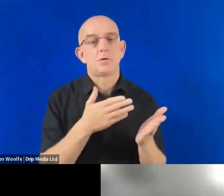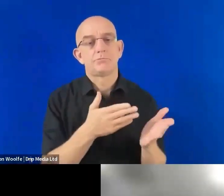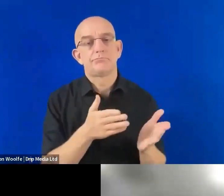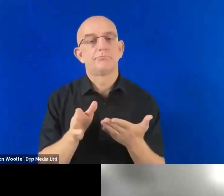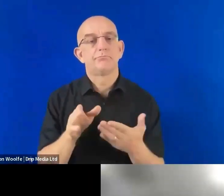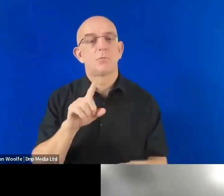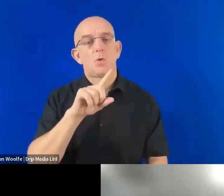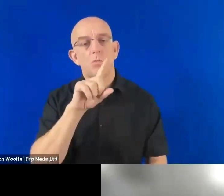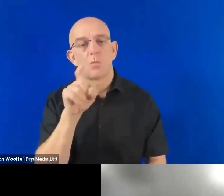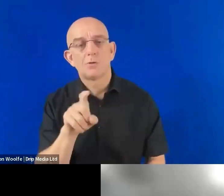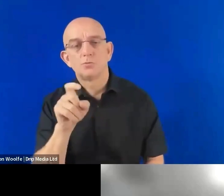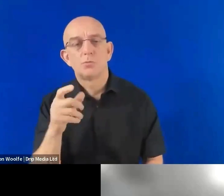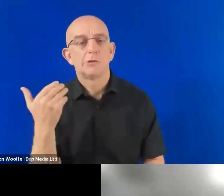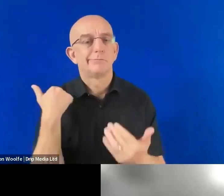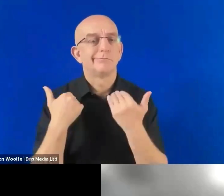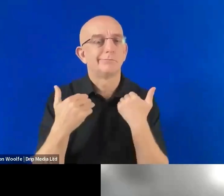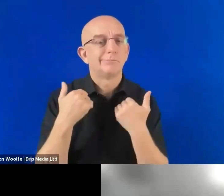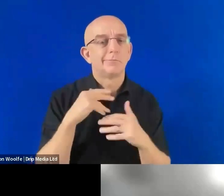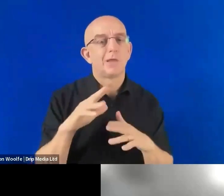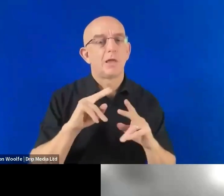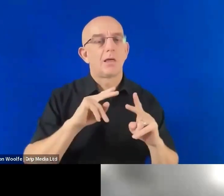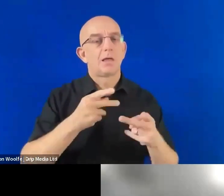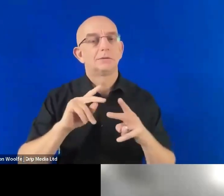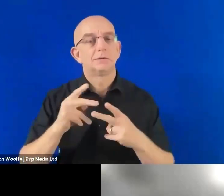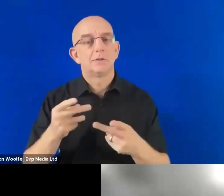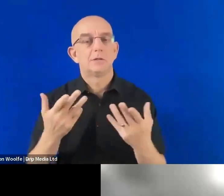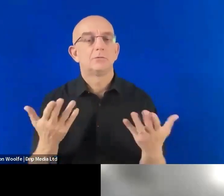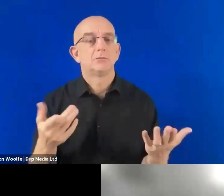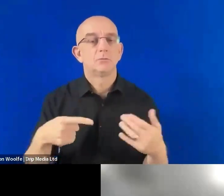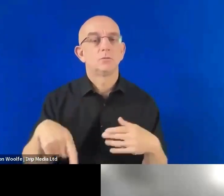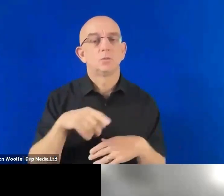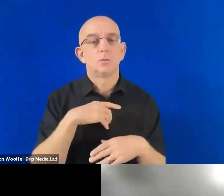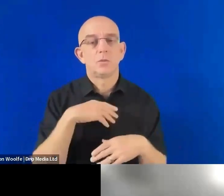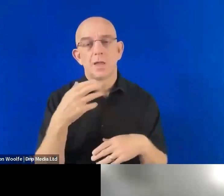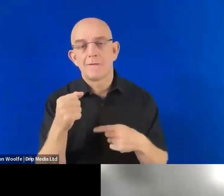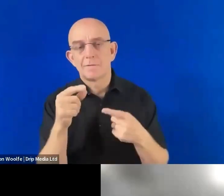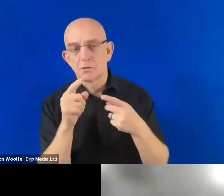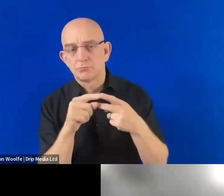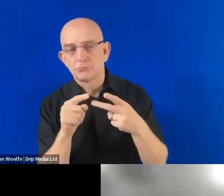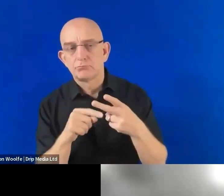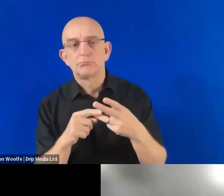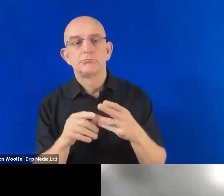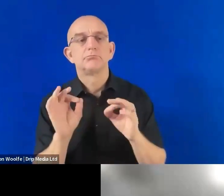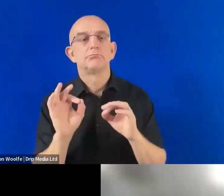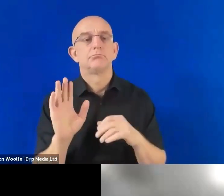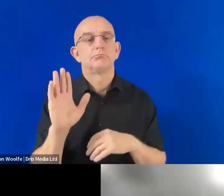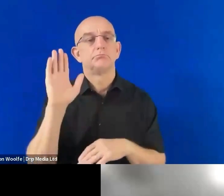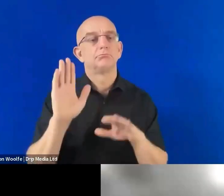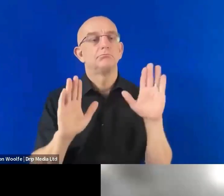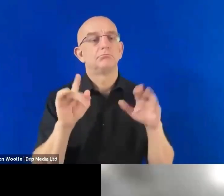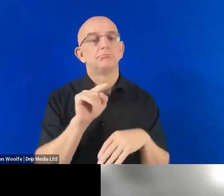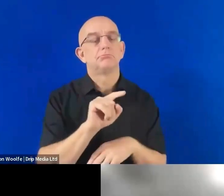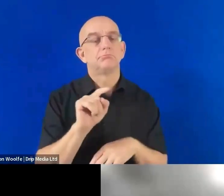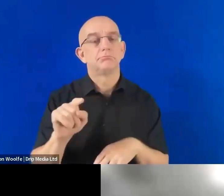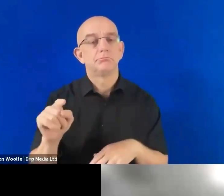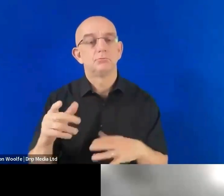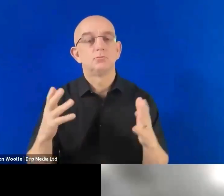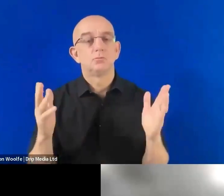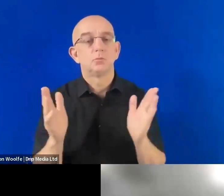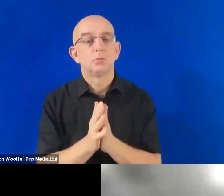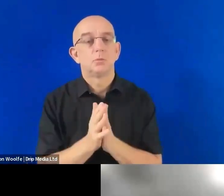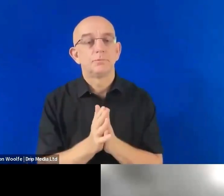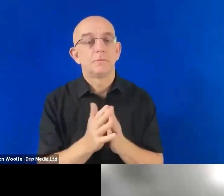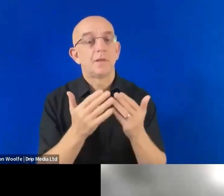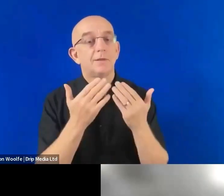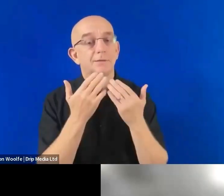raised and answer. And thank you very much. And Malumbo, while you are present, you already have